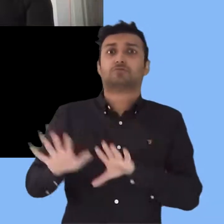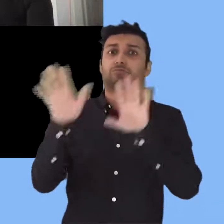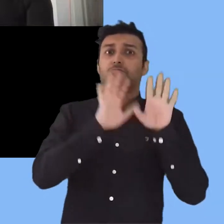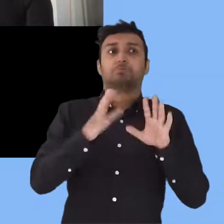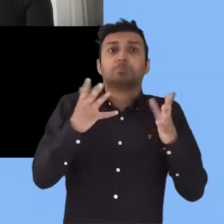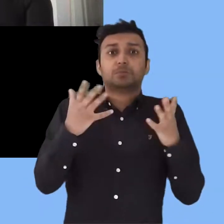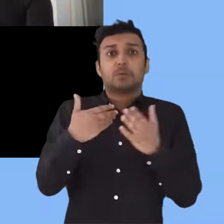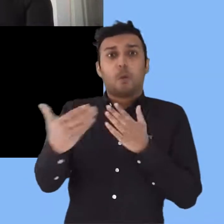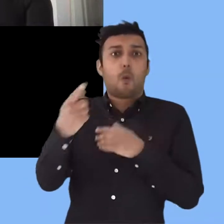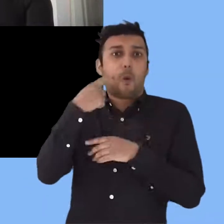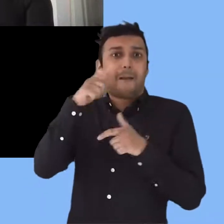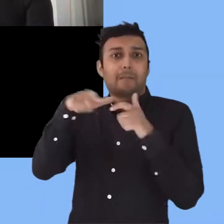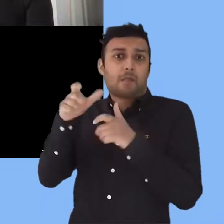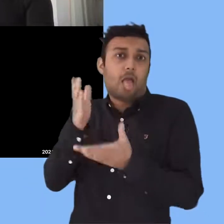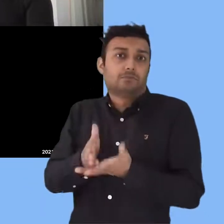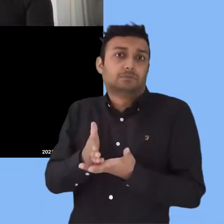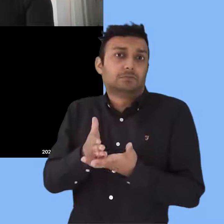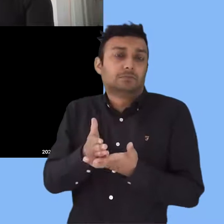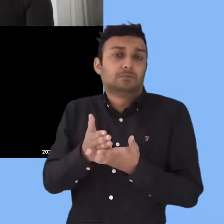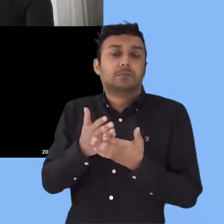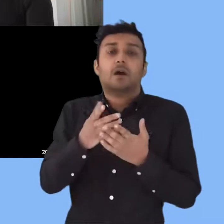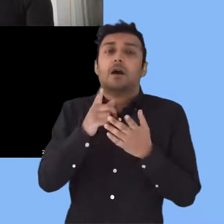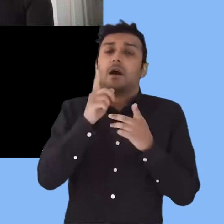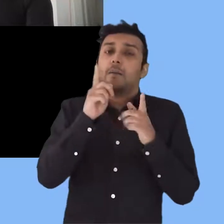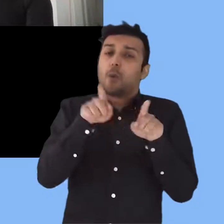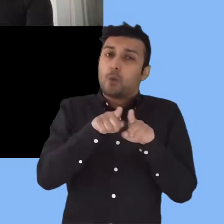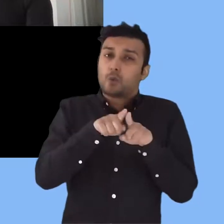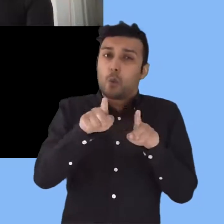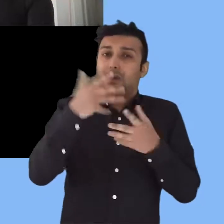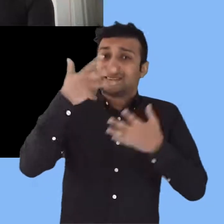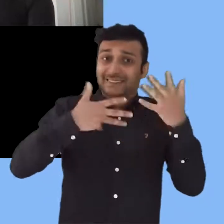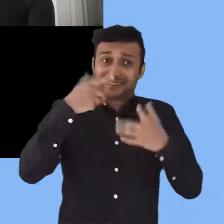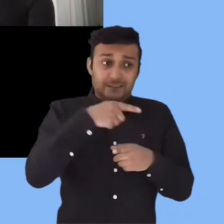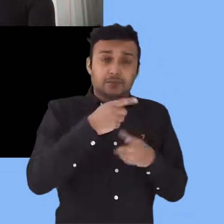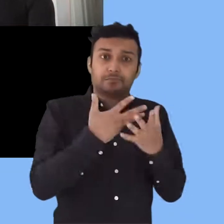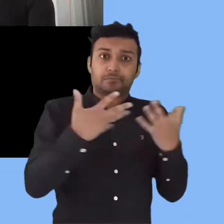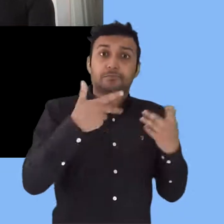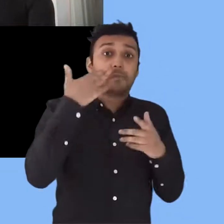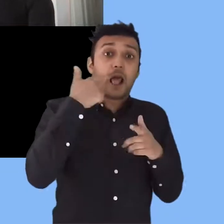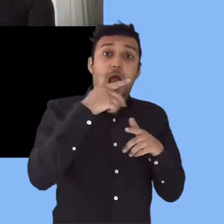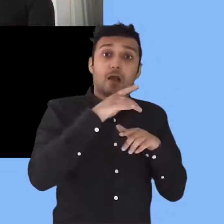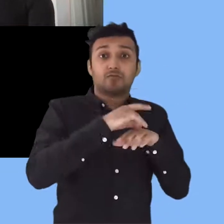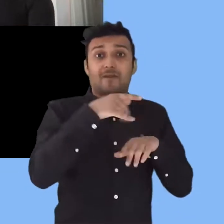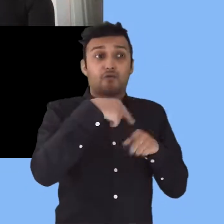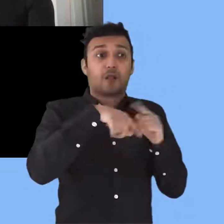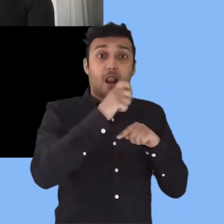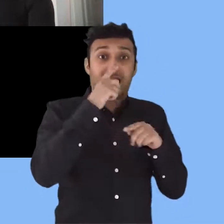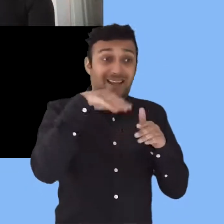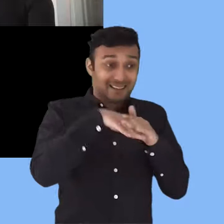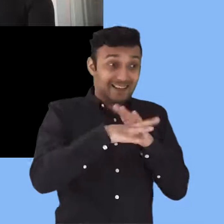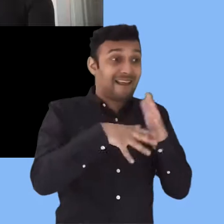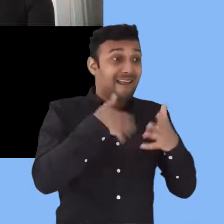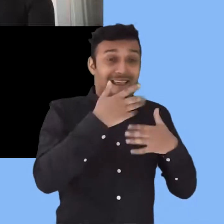Black practitioners is that experiences of racism often lead them to leaving the sector. Especially, I can think of